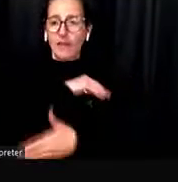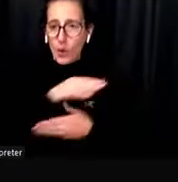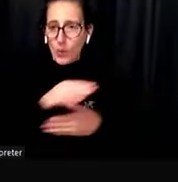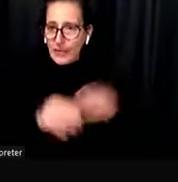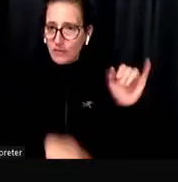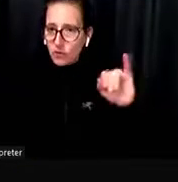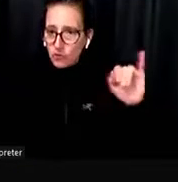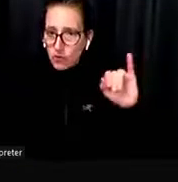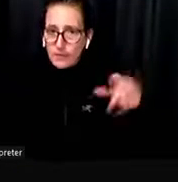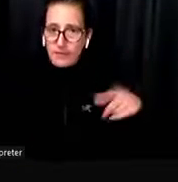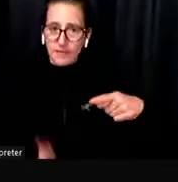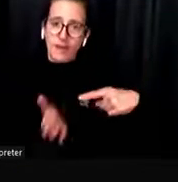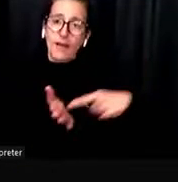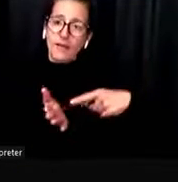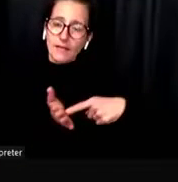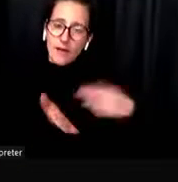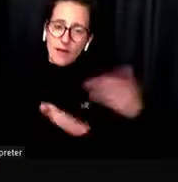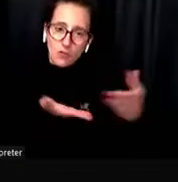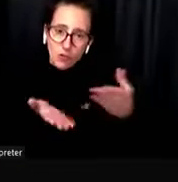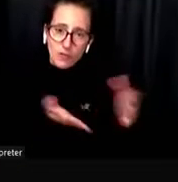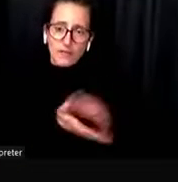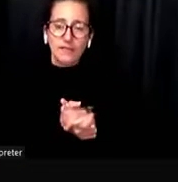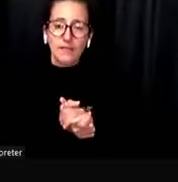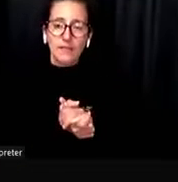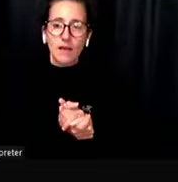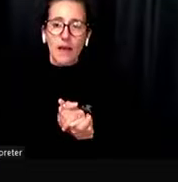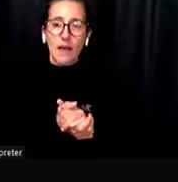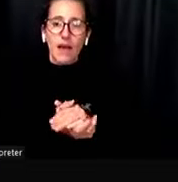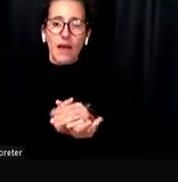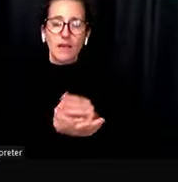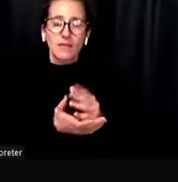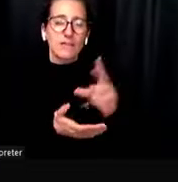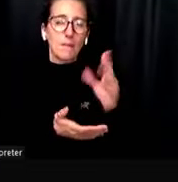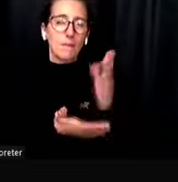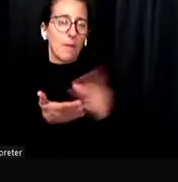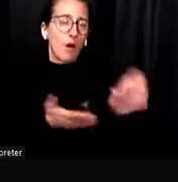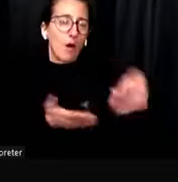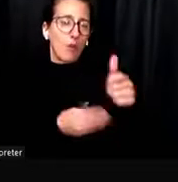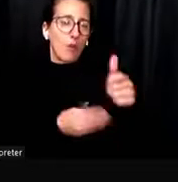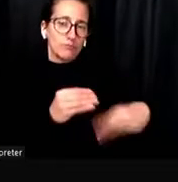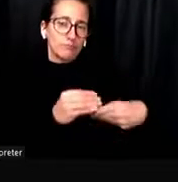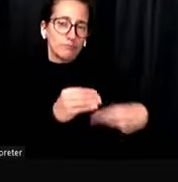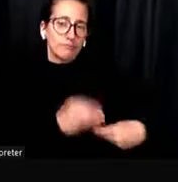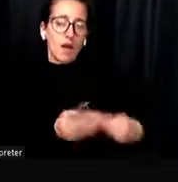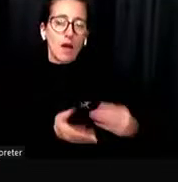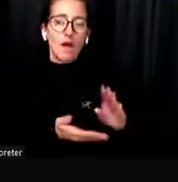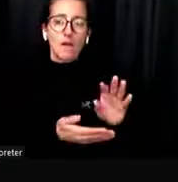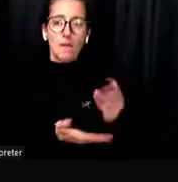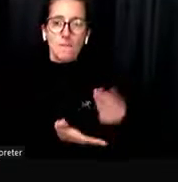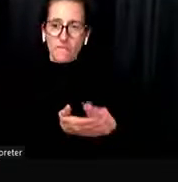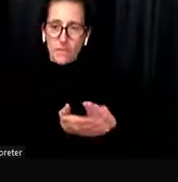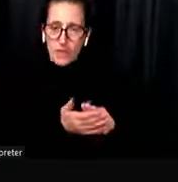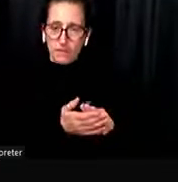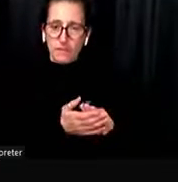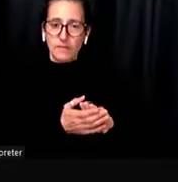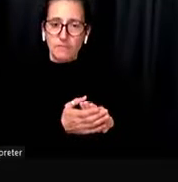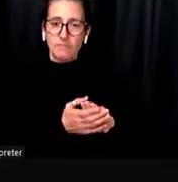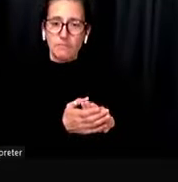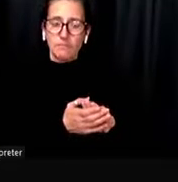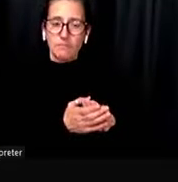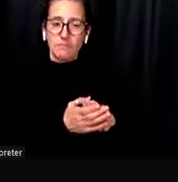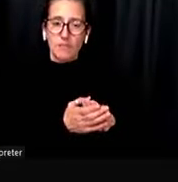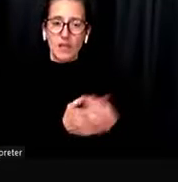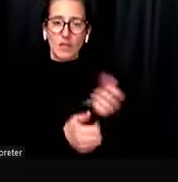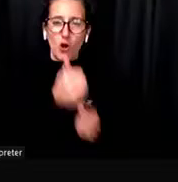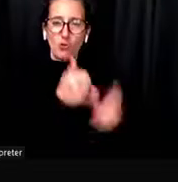debt service funds, and then as well as some miscellaneous reserve funds are in those in the non-operating functional